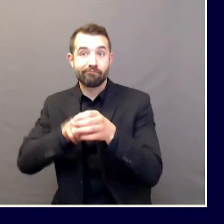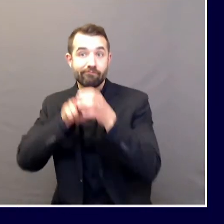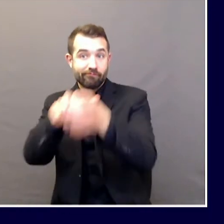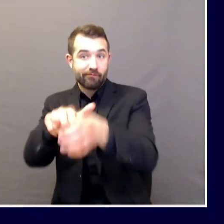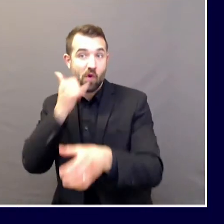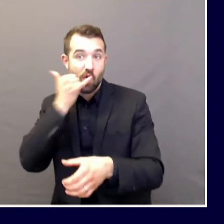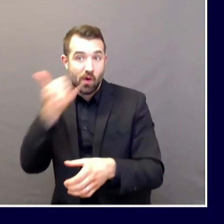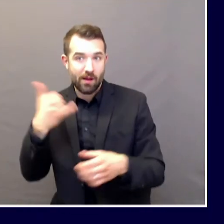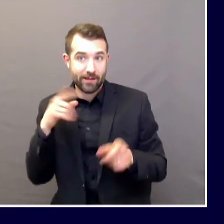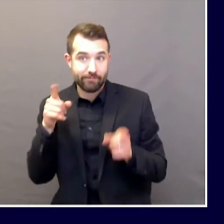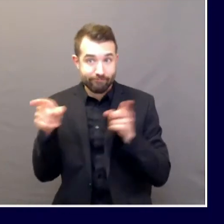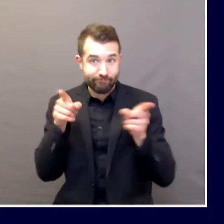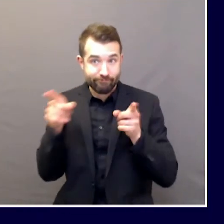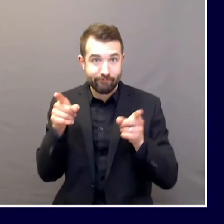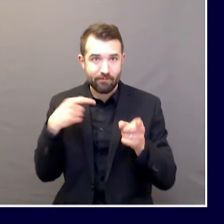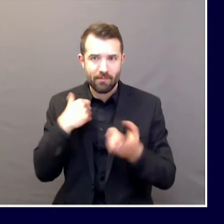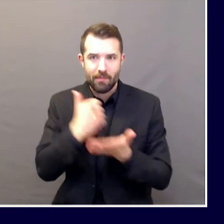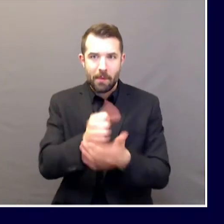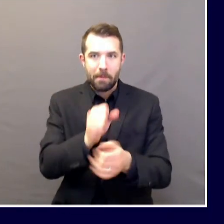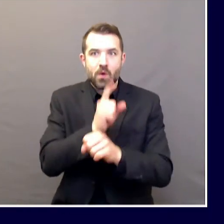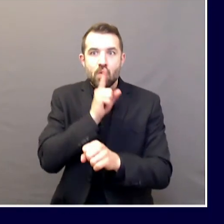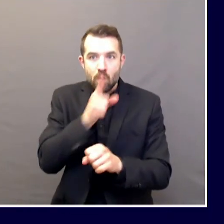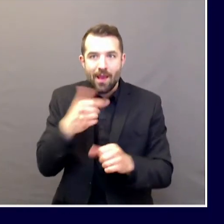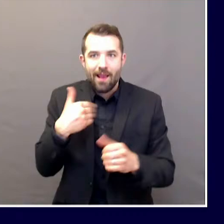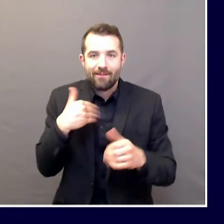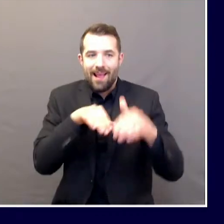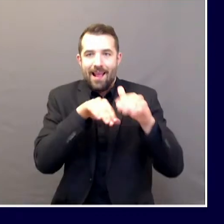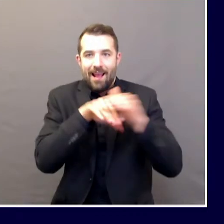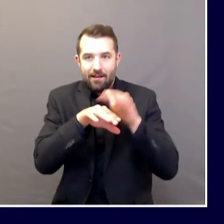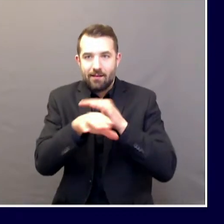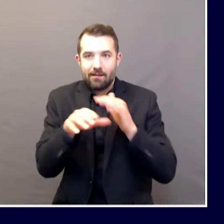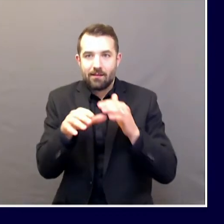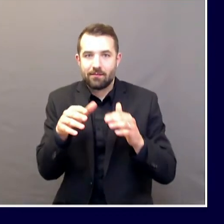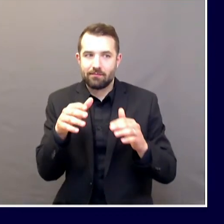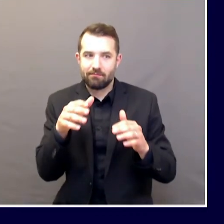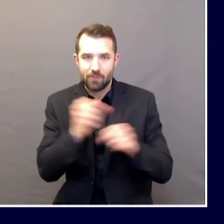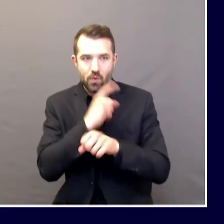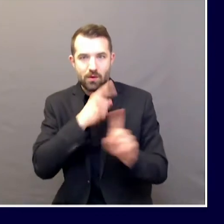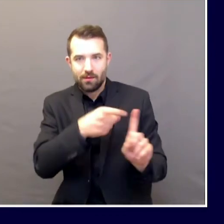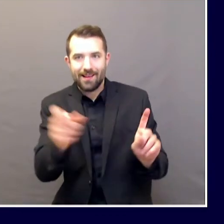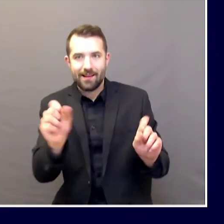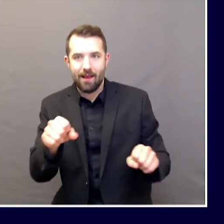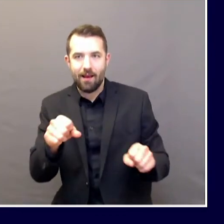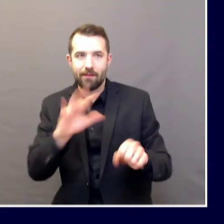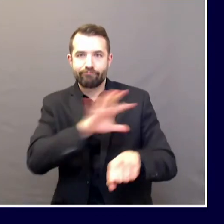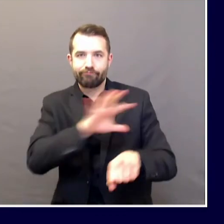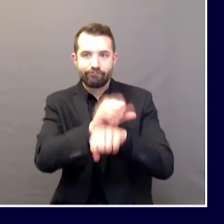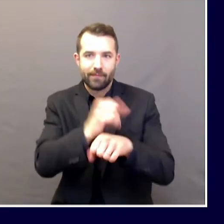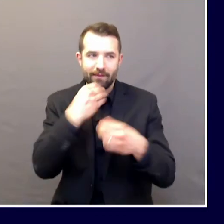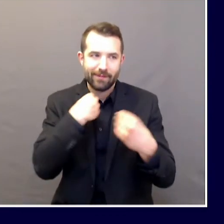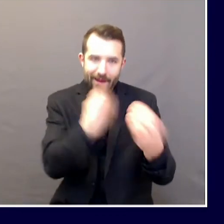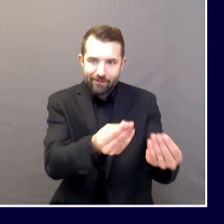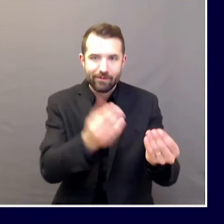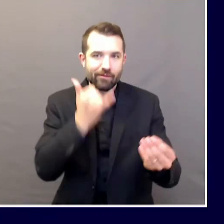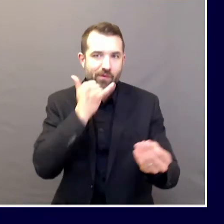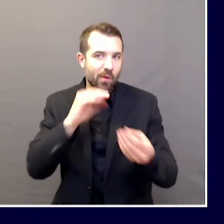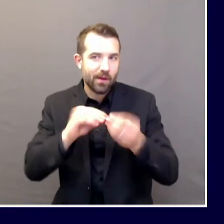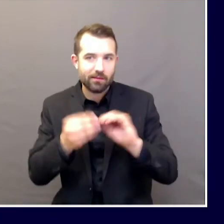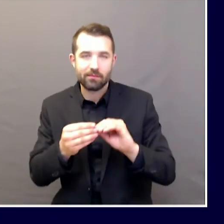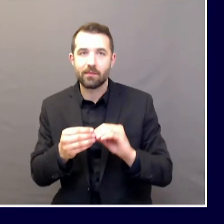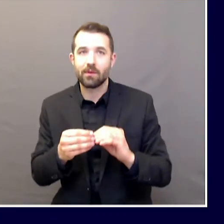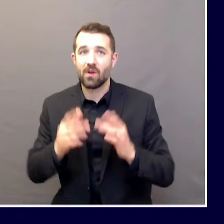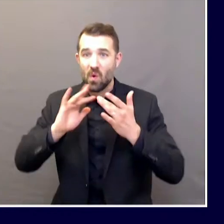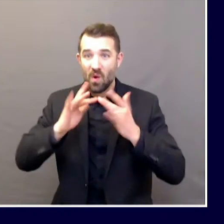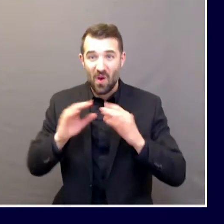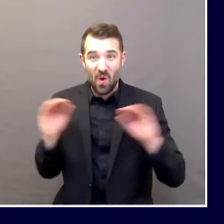everyone's got access to the vaccines are by one, providing a phone number. So if broadband internet or navigating